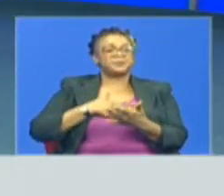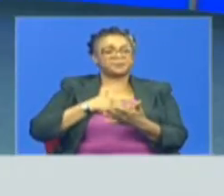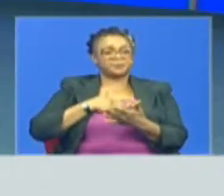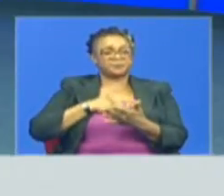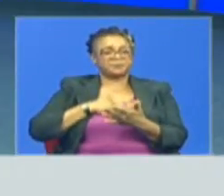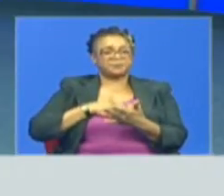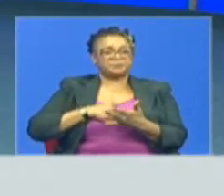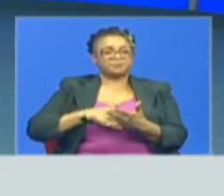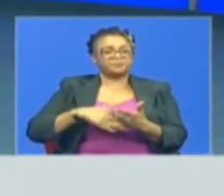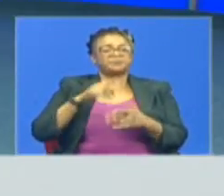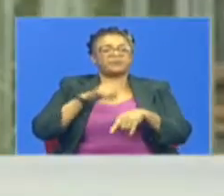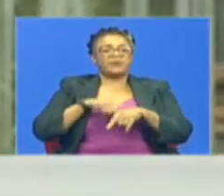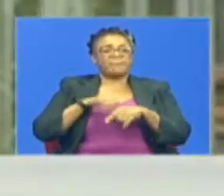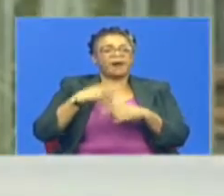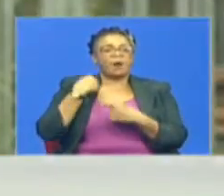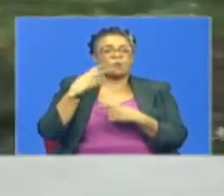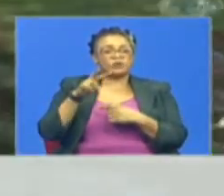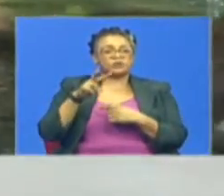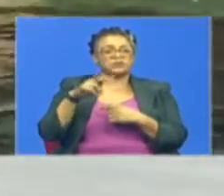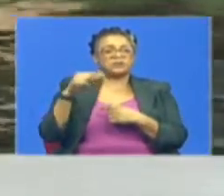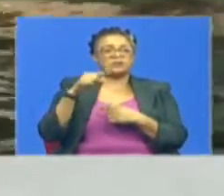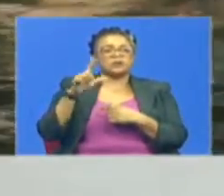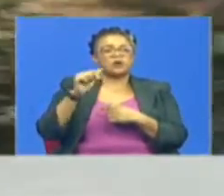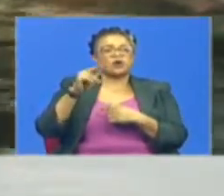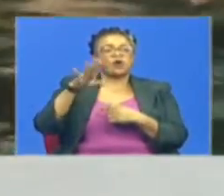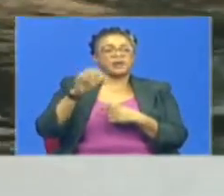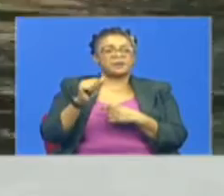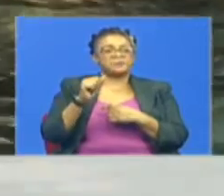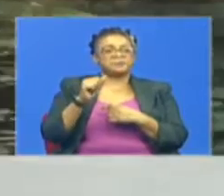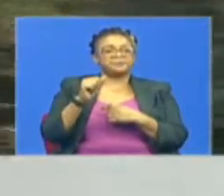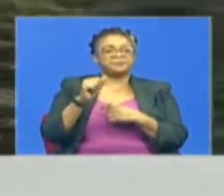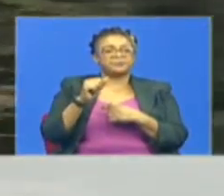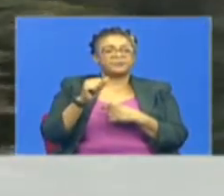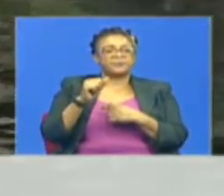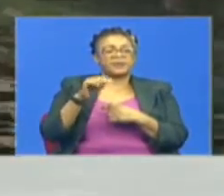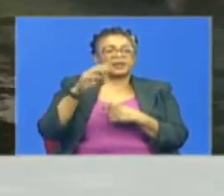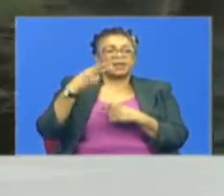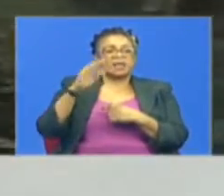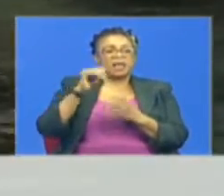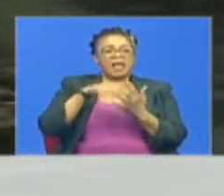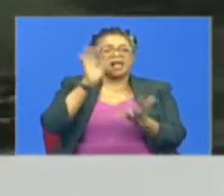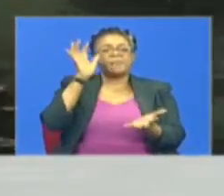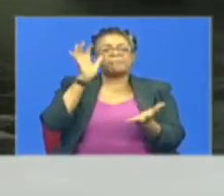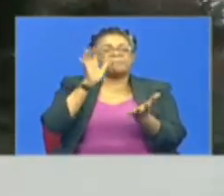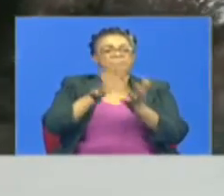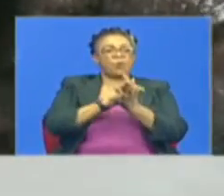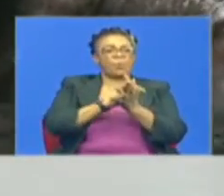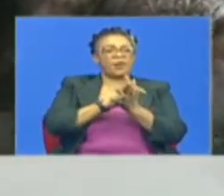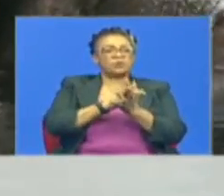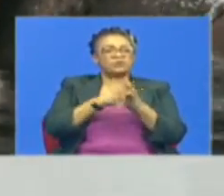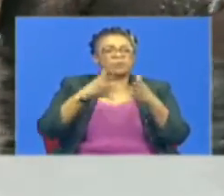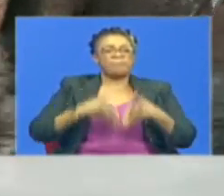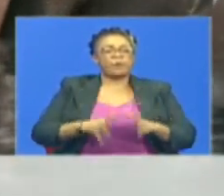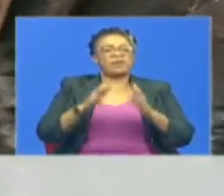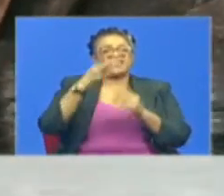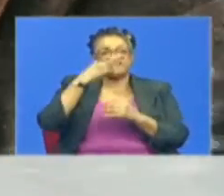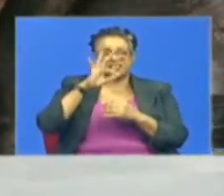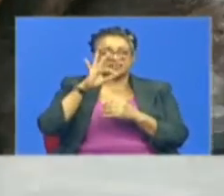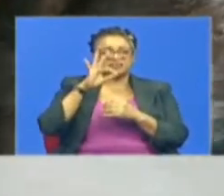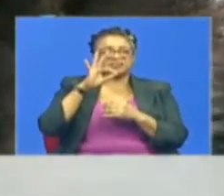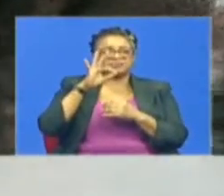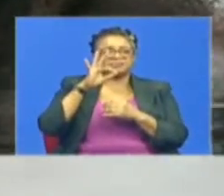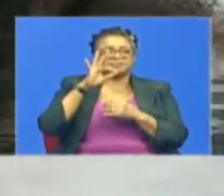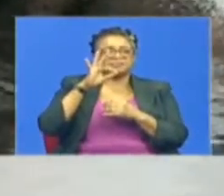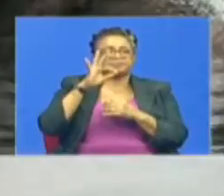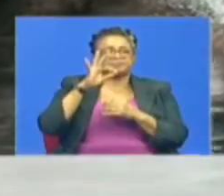it. Meet Gloria, the baby hippopotamus that was born at a zoo in France. Now, most births take